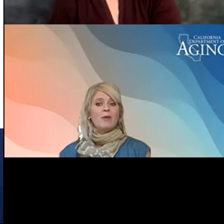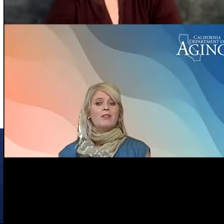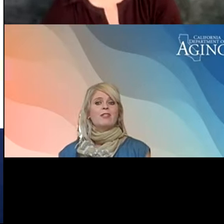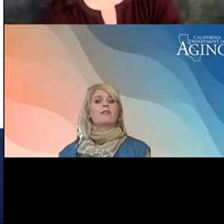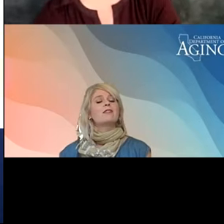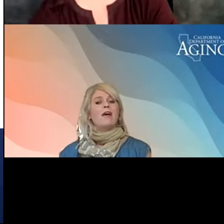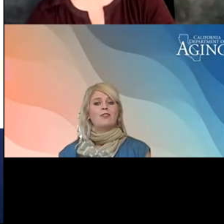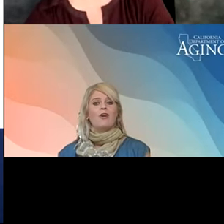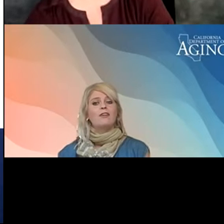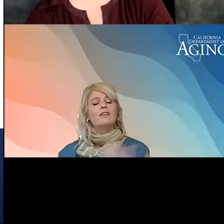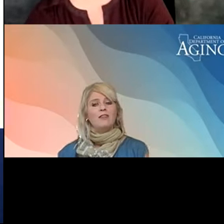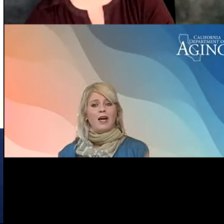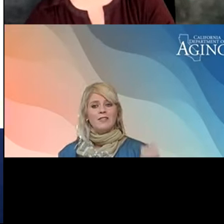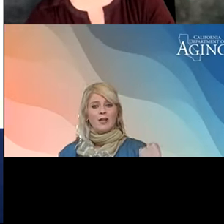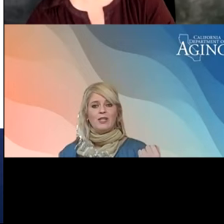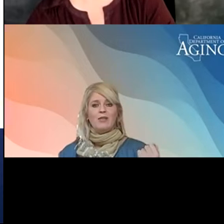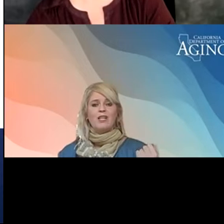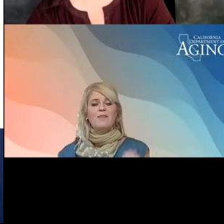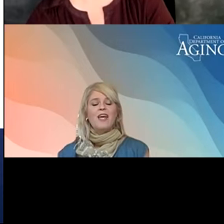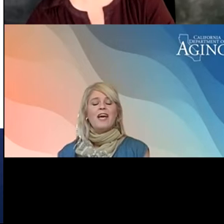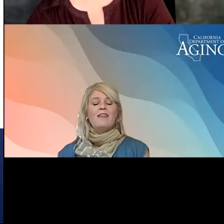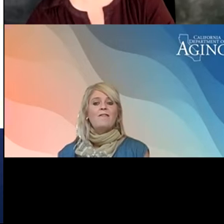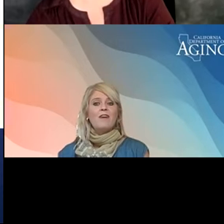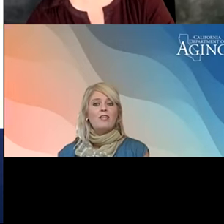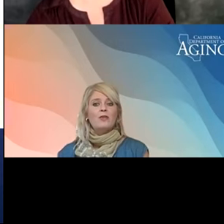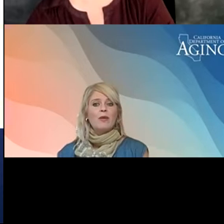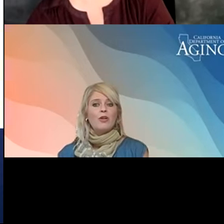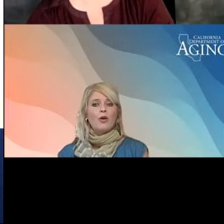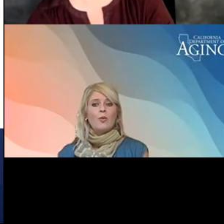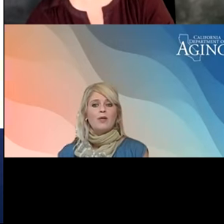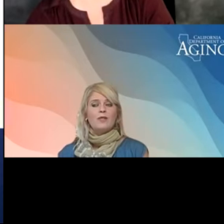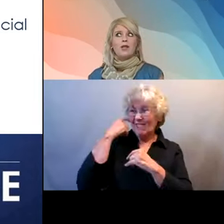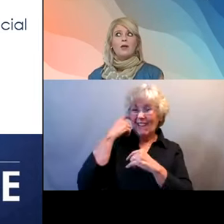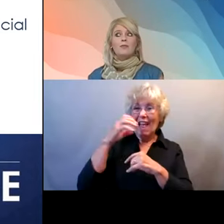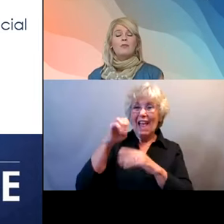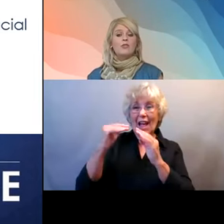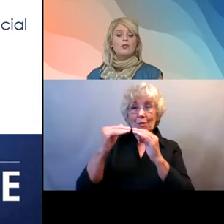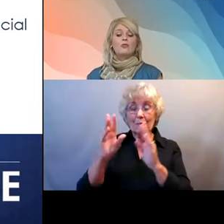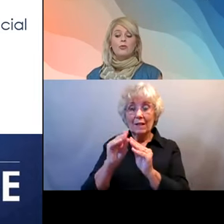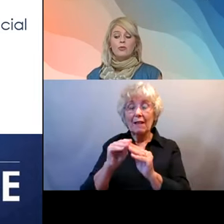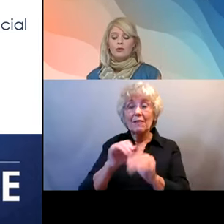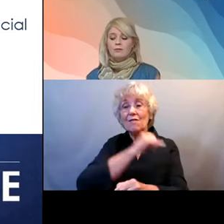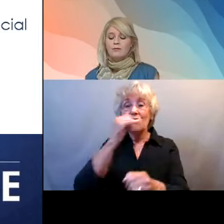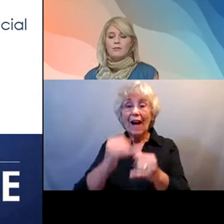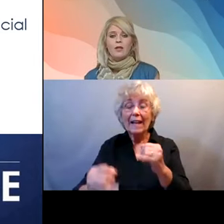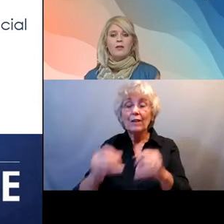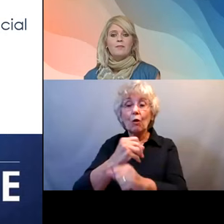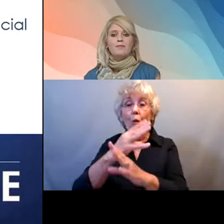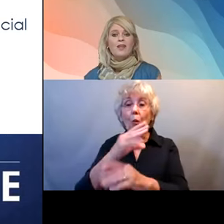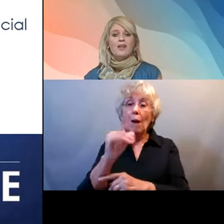and Aging webinar series after our last equity meeting. And that final webinar was featured rural